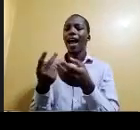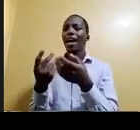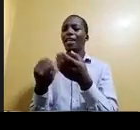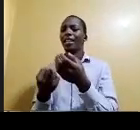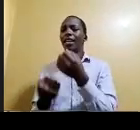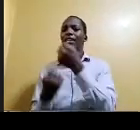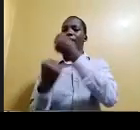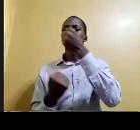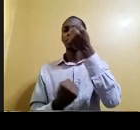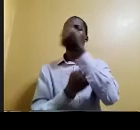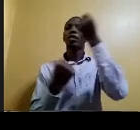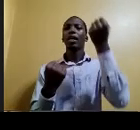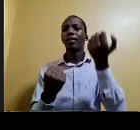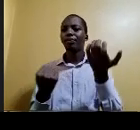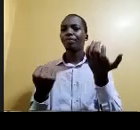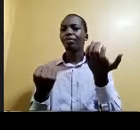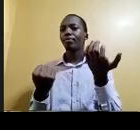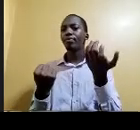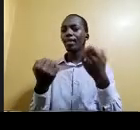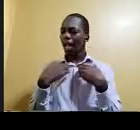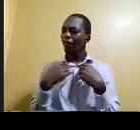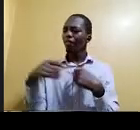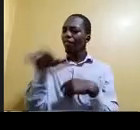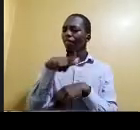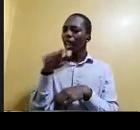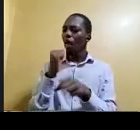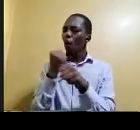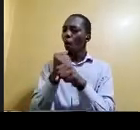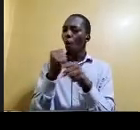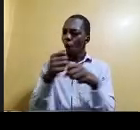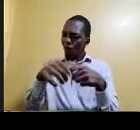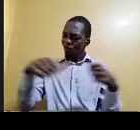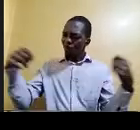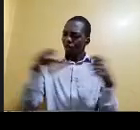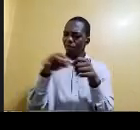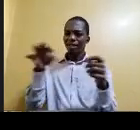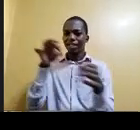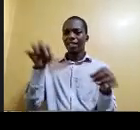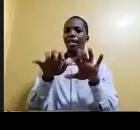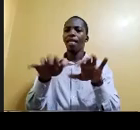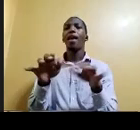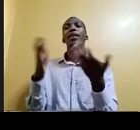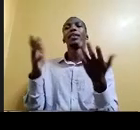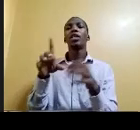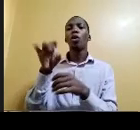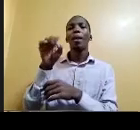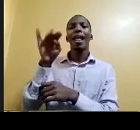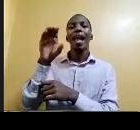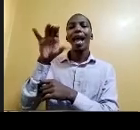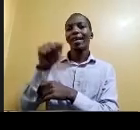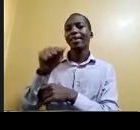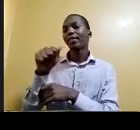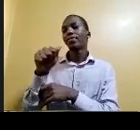and having local designers work with fabric events that have happened in Dominican Republic and Kenya. It's just for the photographs. So next